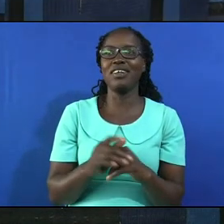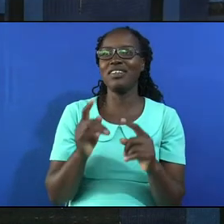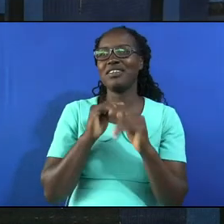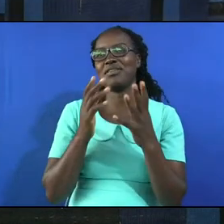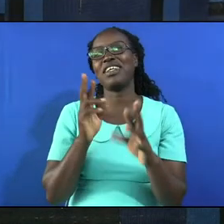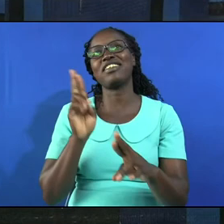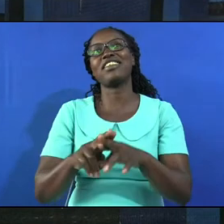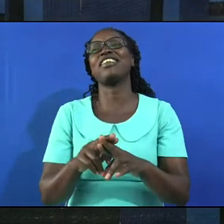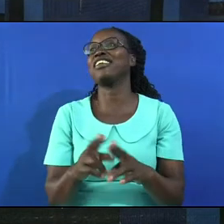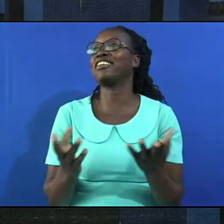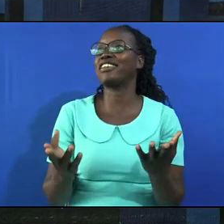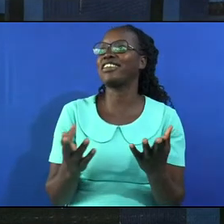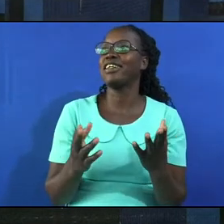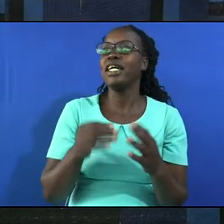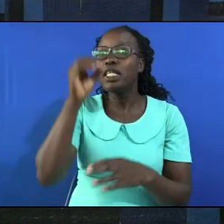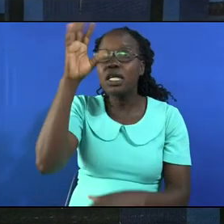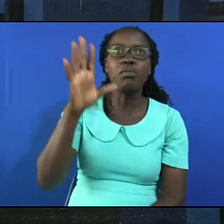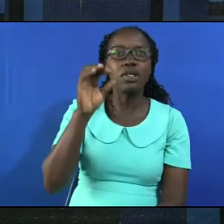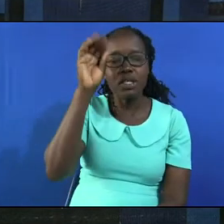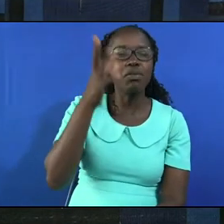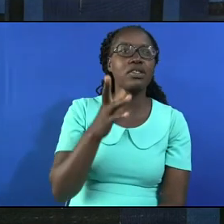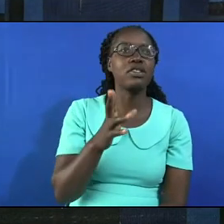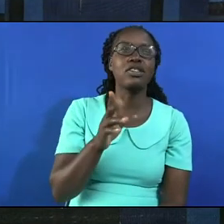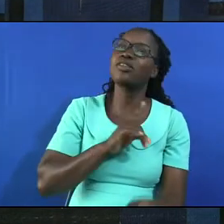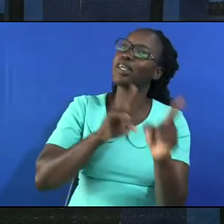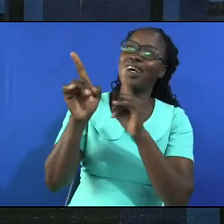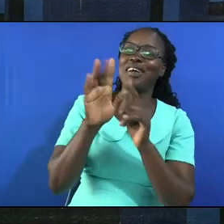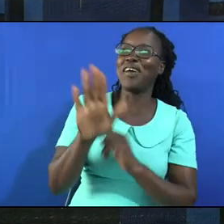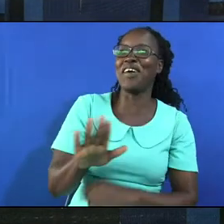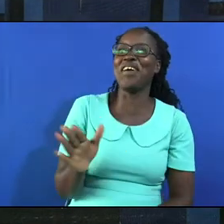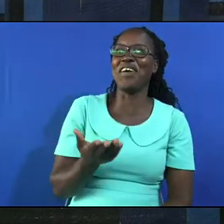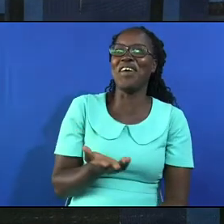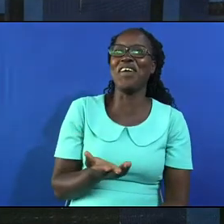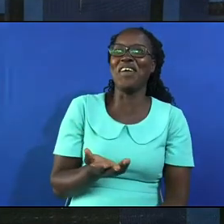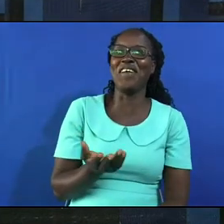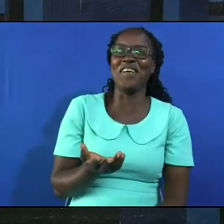can't just be sitting around getting surprised. Are we together? It's not a tourist site.